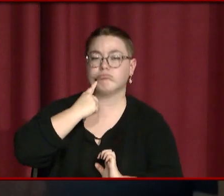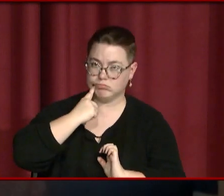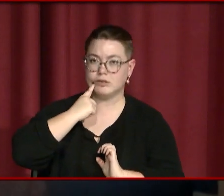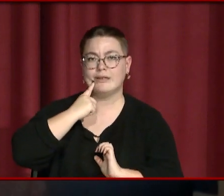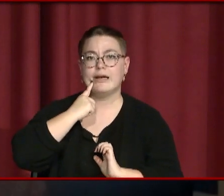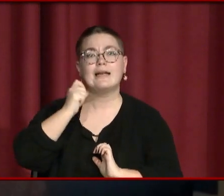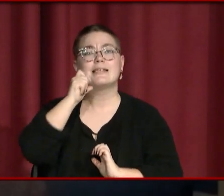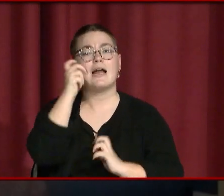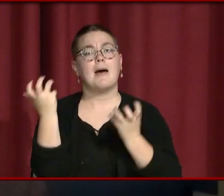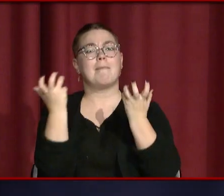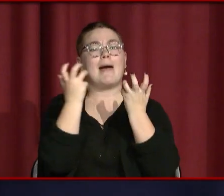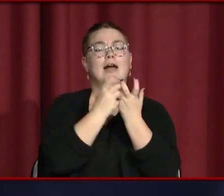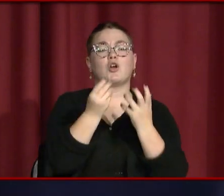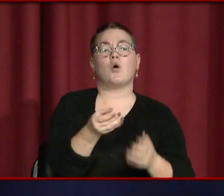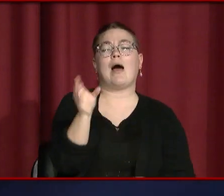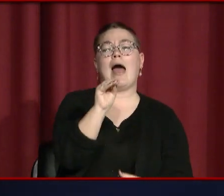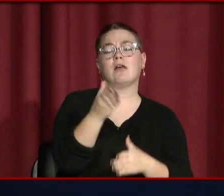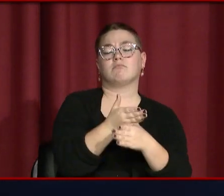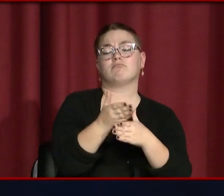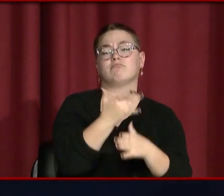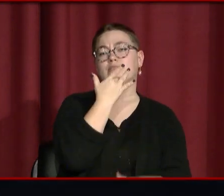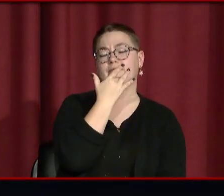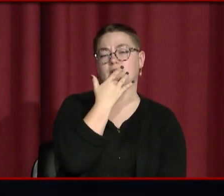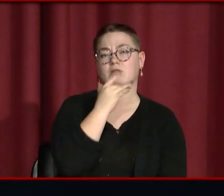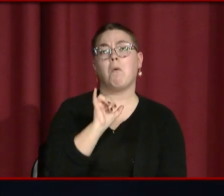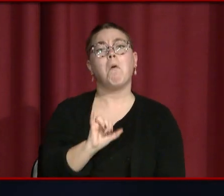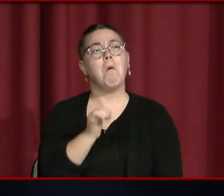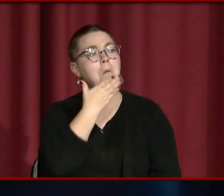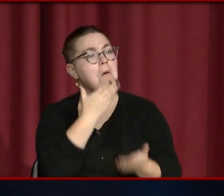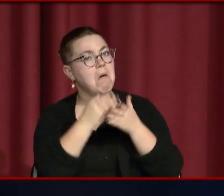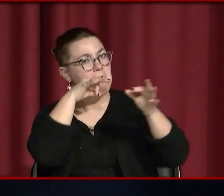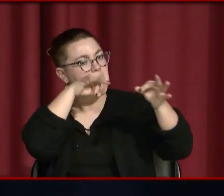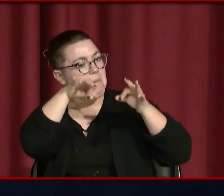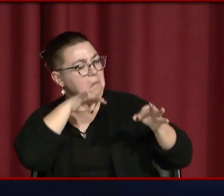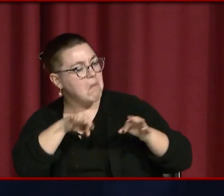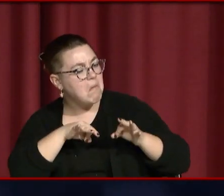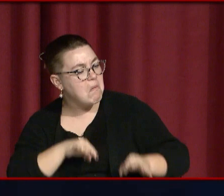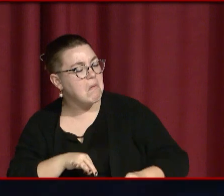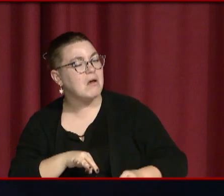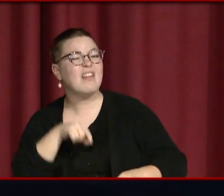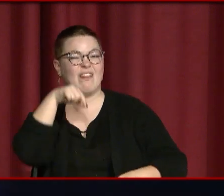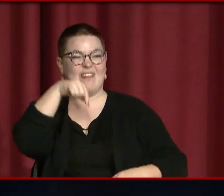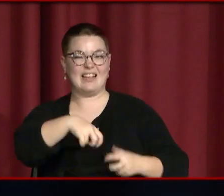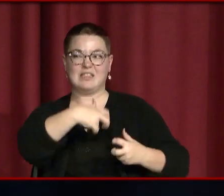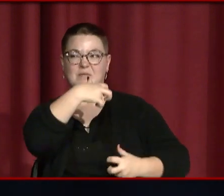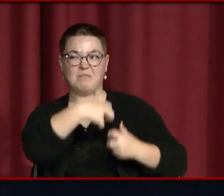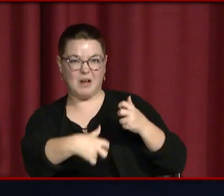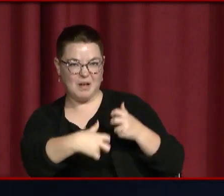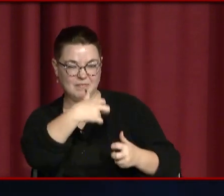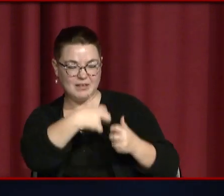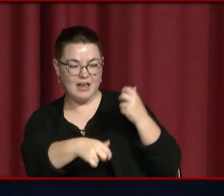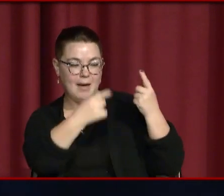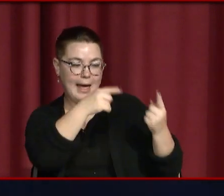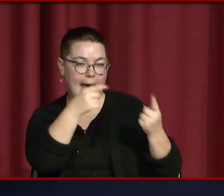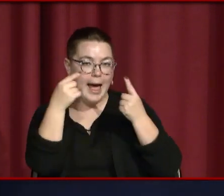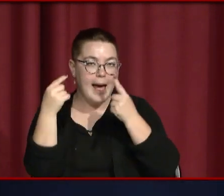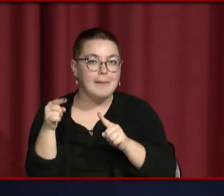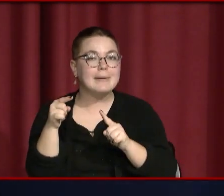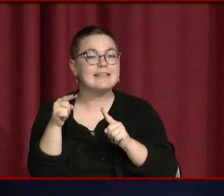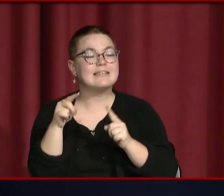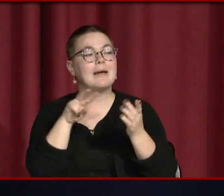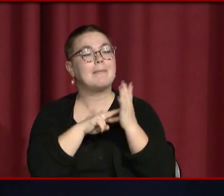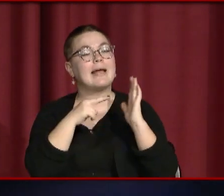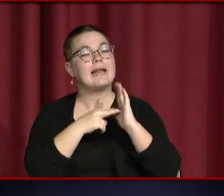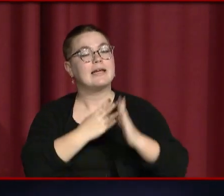like. I appreciate your explanation. So what we've got then is this problem that's getting in the way of our representative